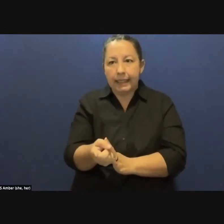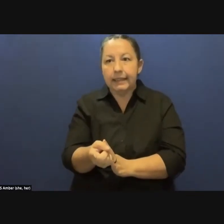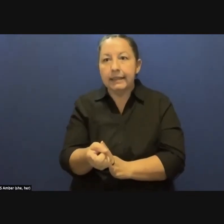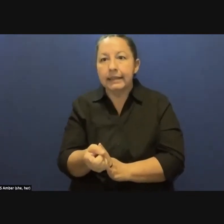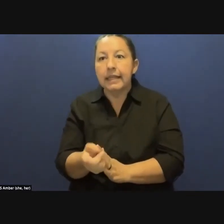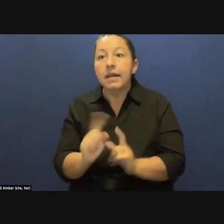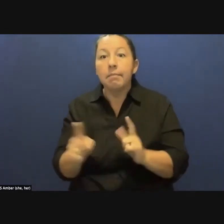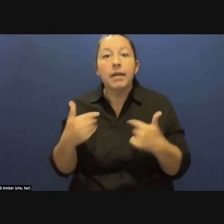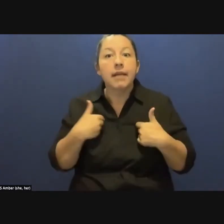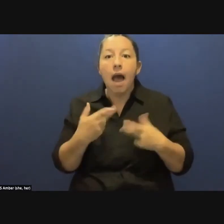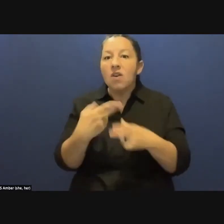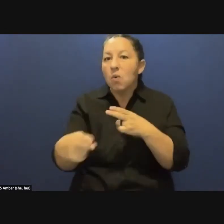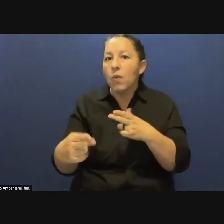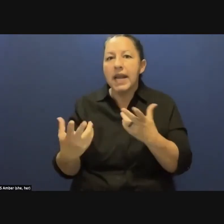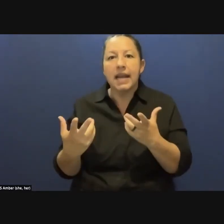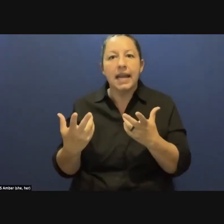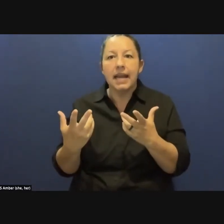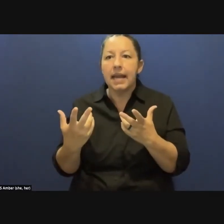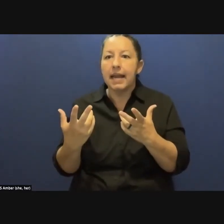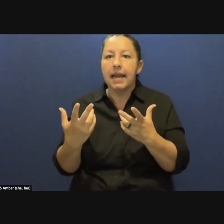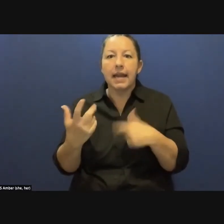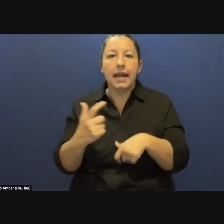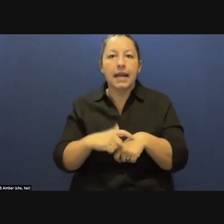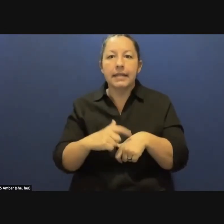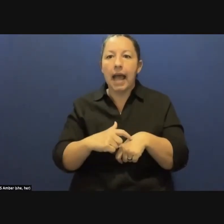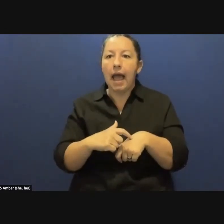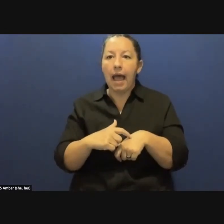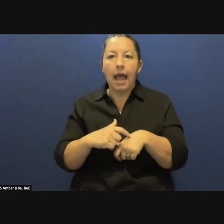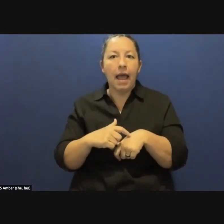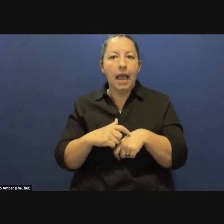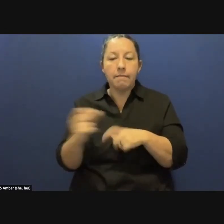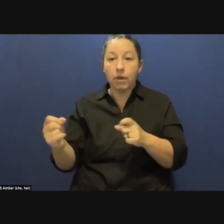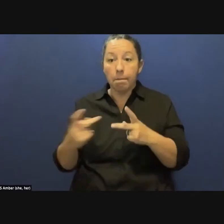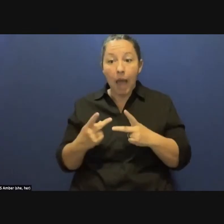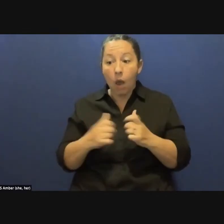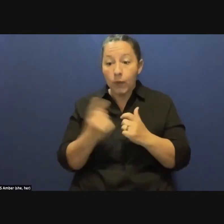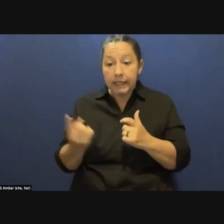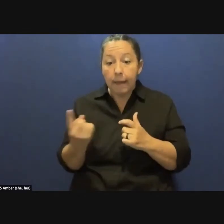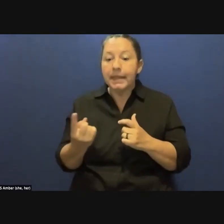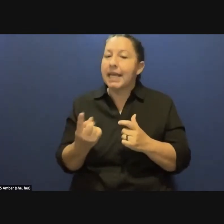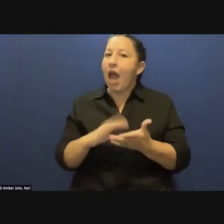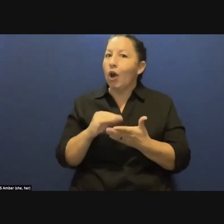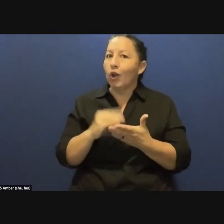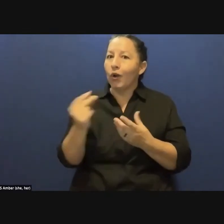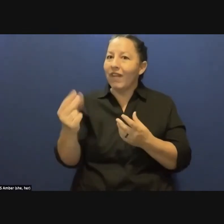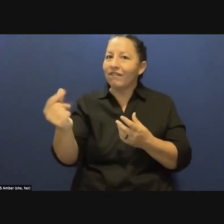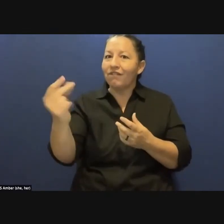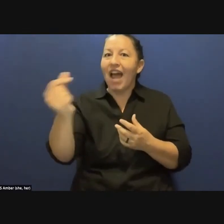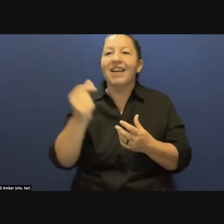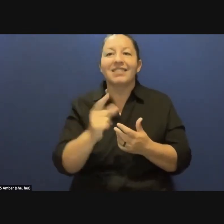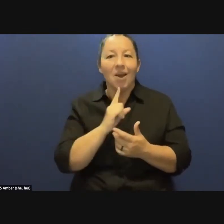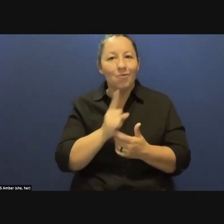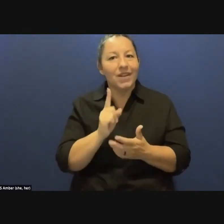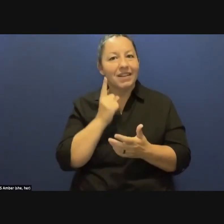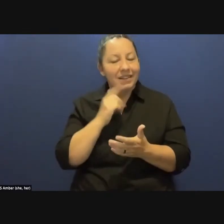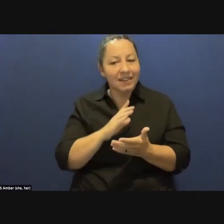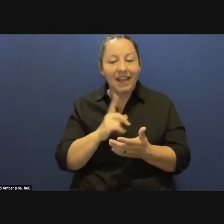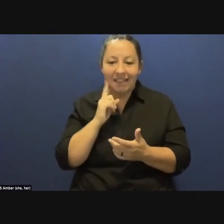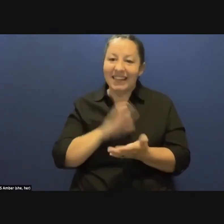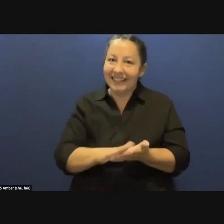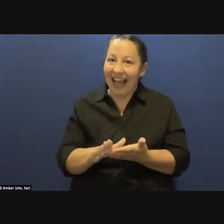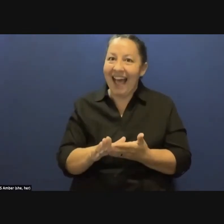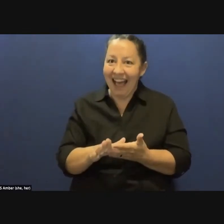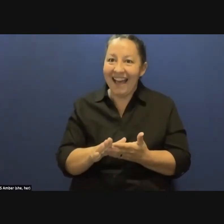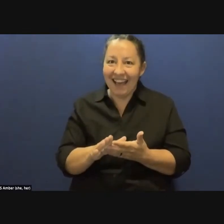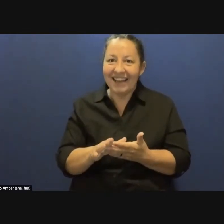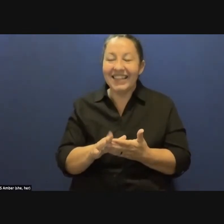They had a quick turnaround and learning curve, and I think it's come together really nicely. And I have not found the